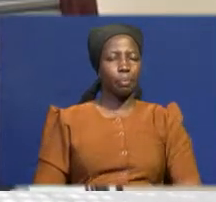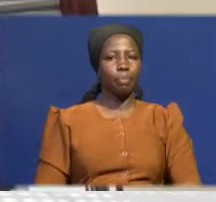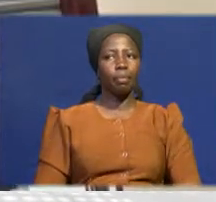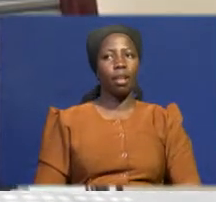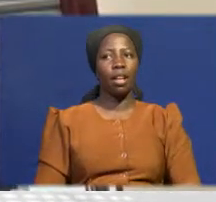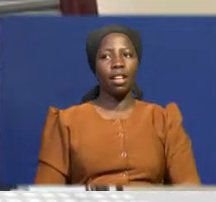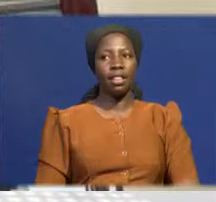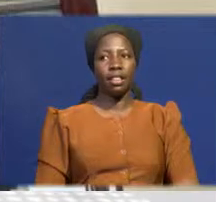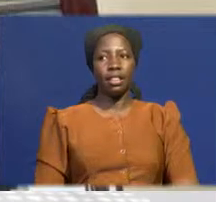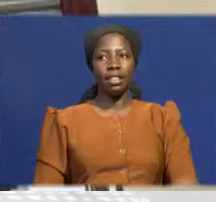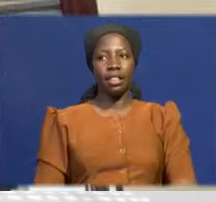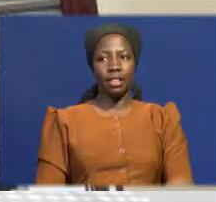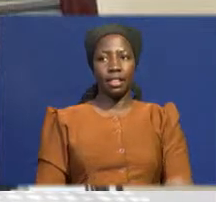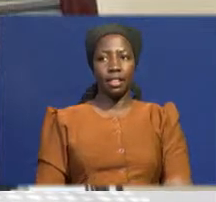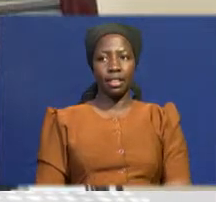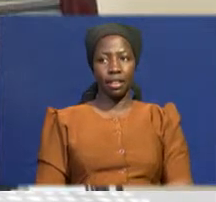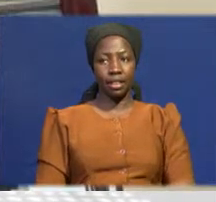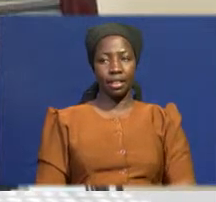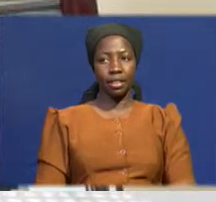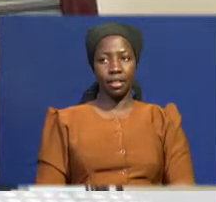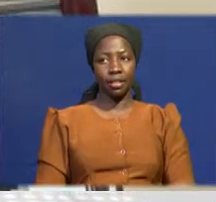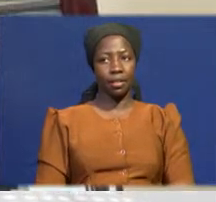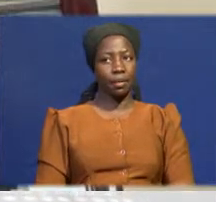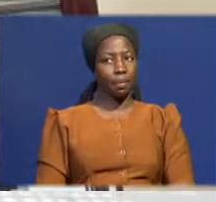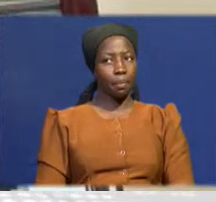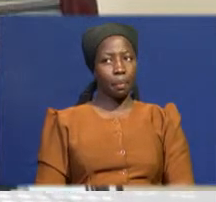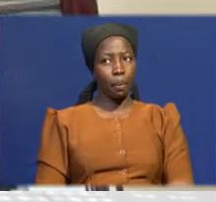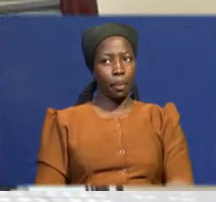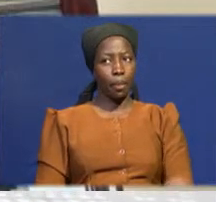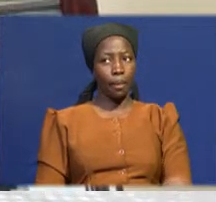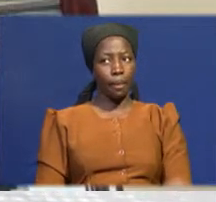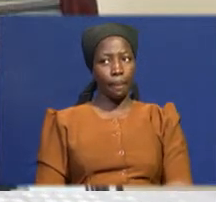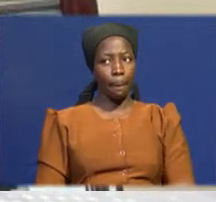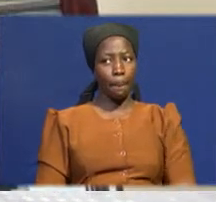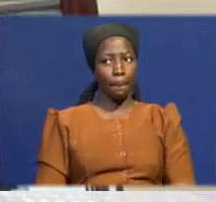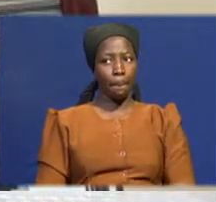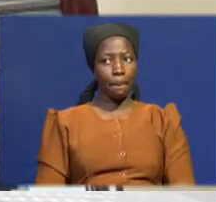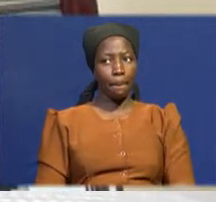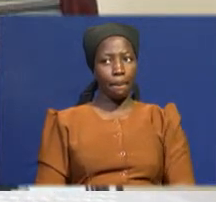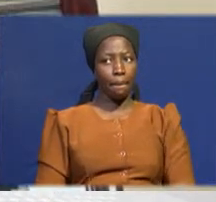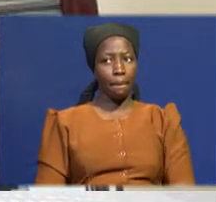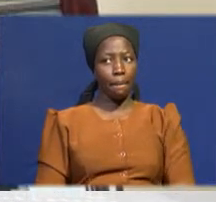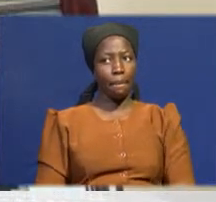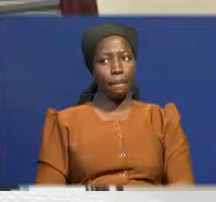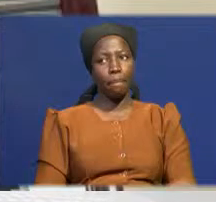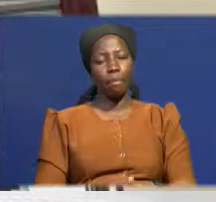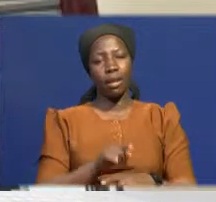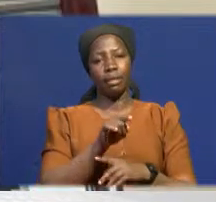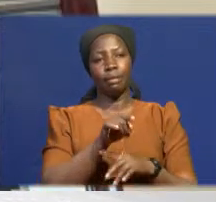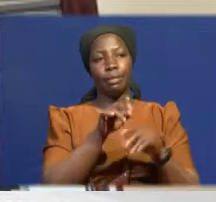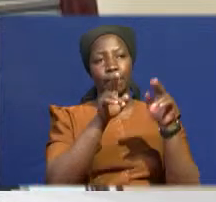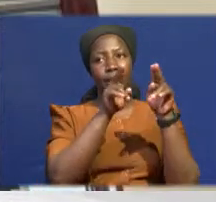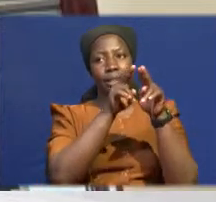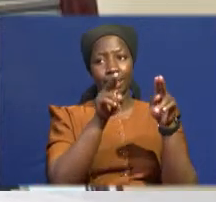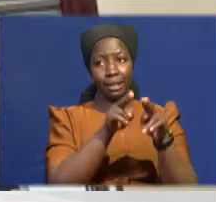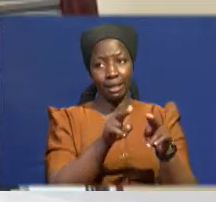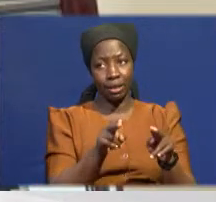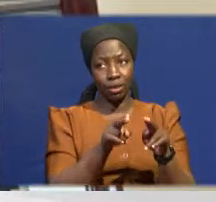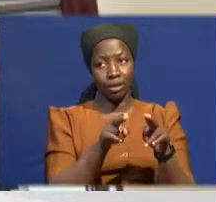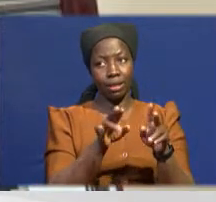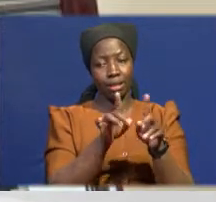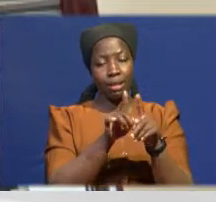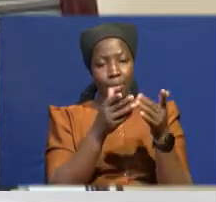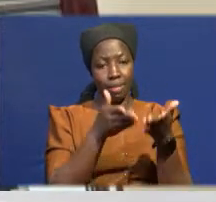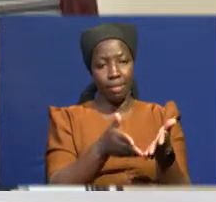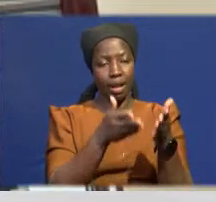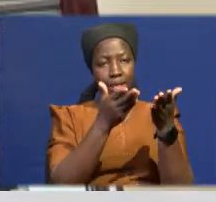So, Daniel, about 11 years ago, I invented a hydration drink. It was patented internationally, and right now it's selling all over the